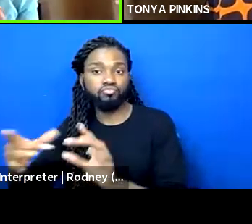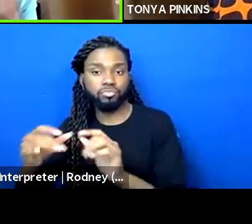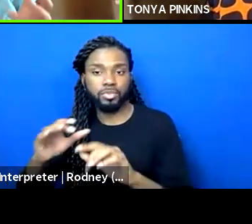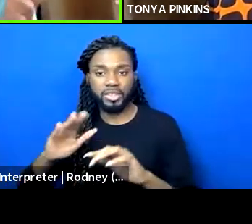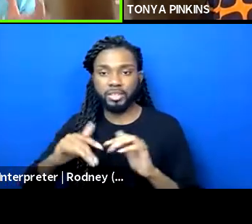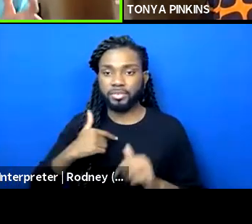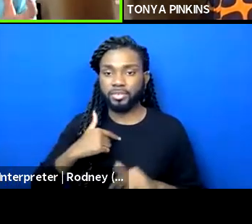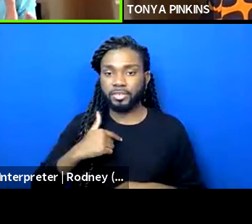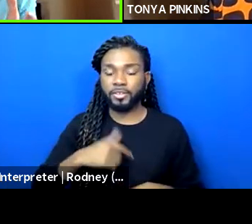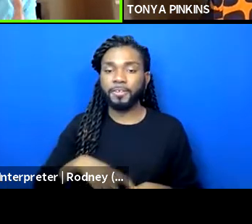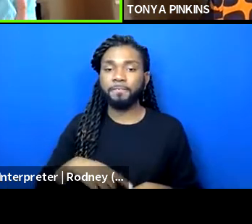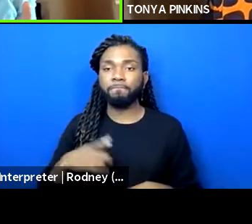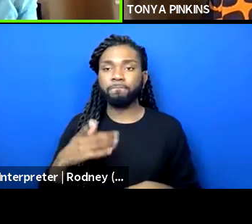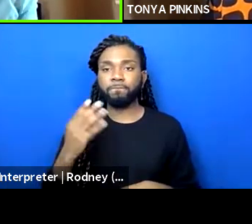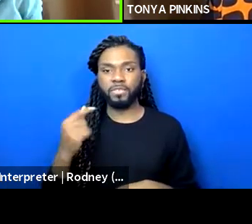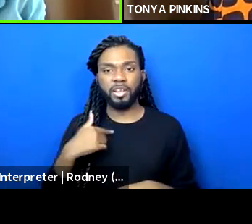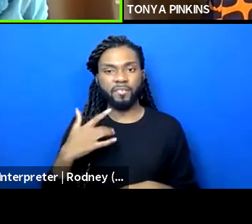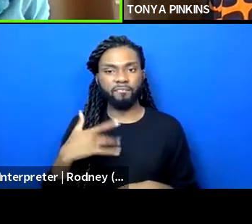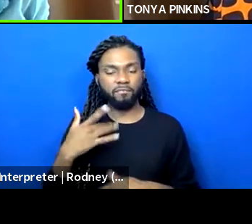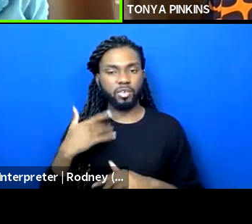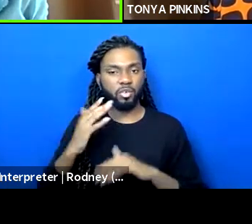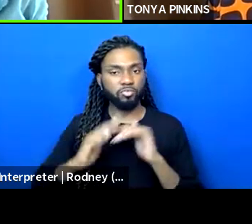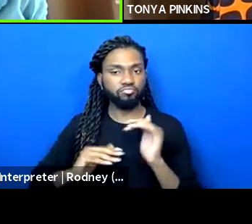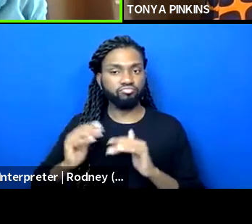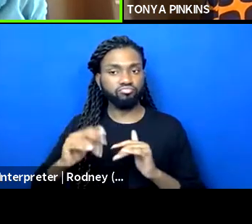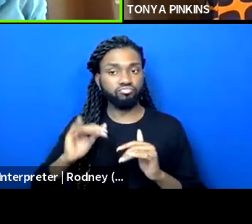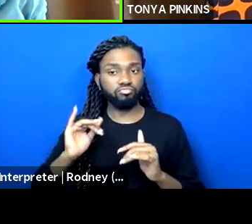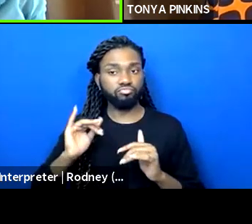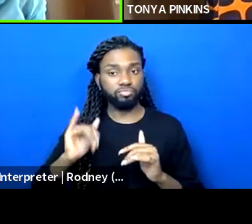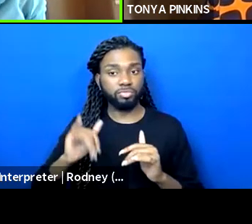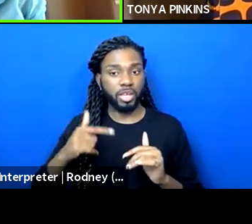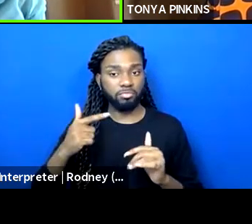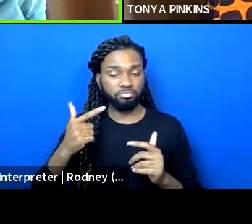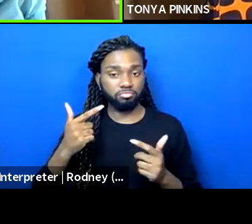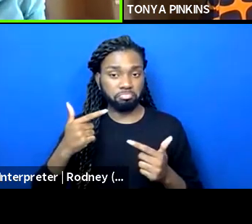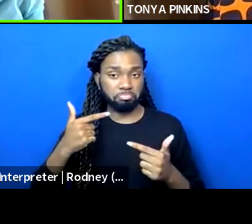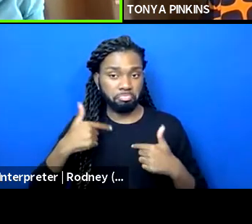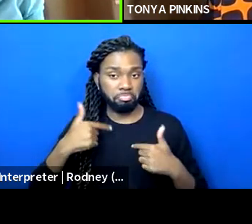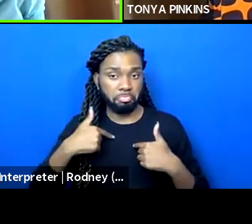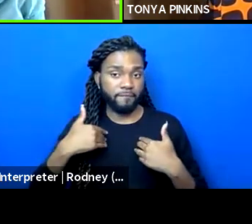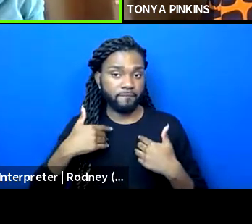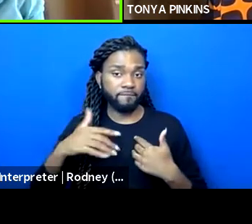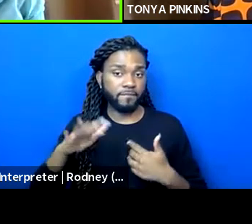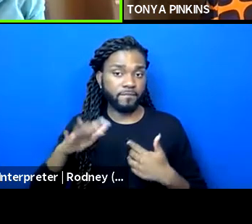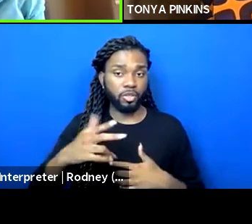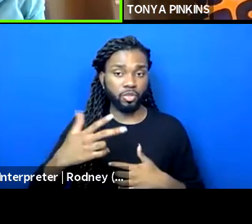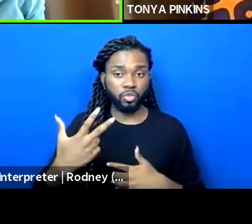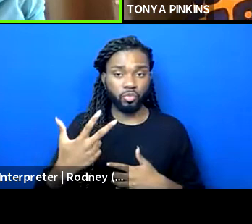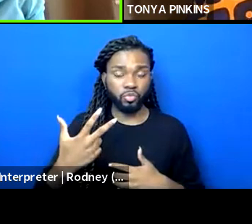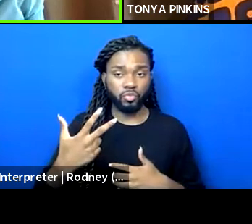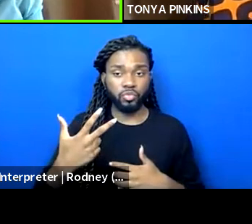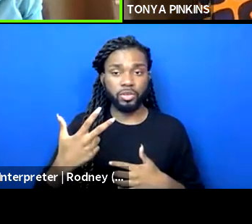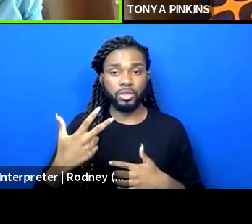And I feel really confident that I have a you know, at least three relationships that I know I can count